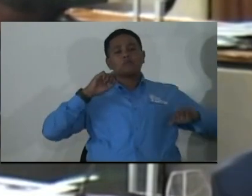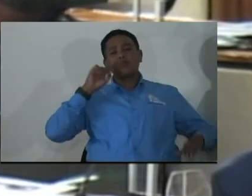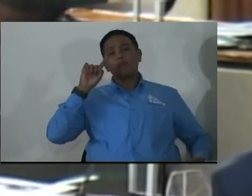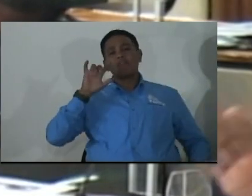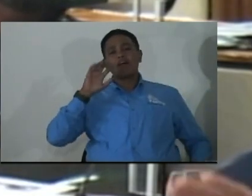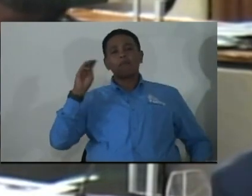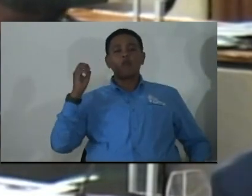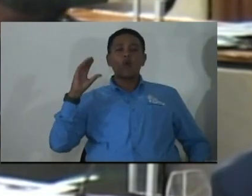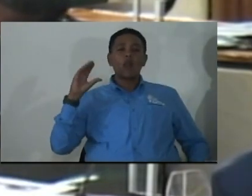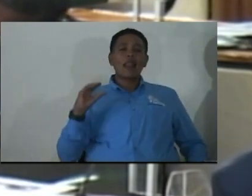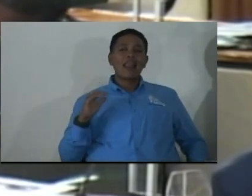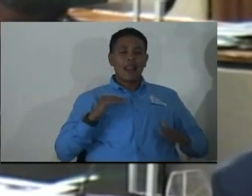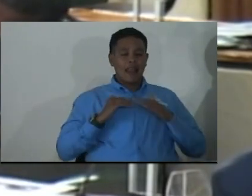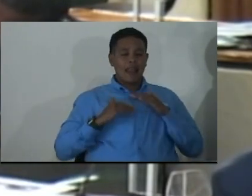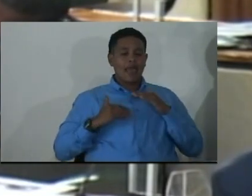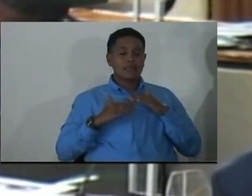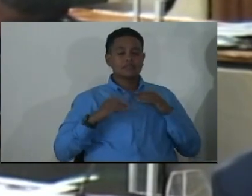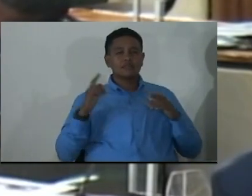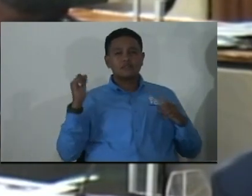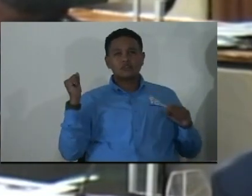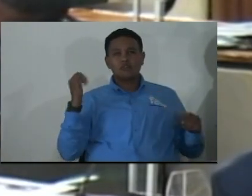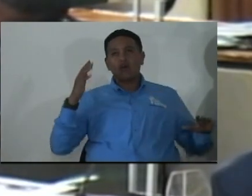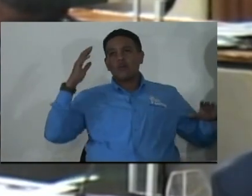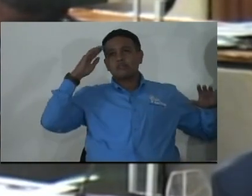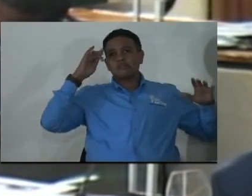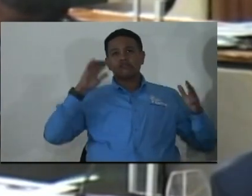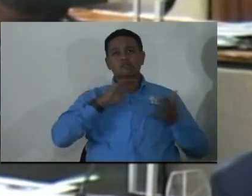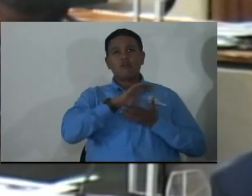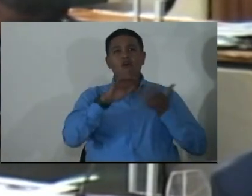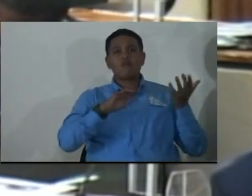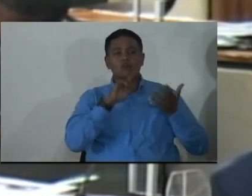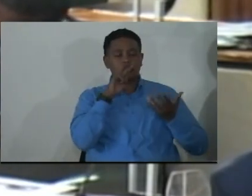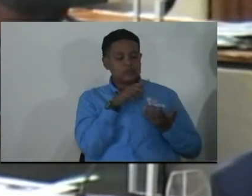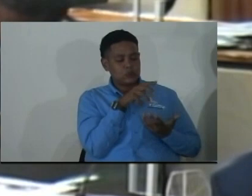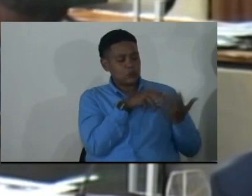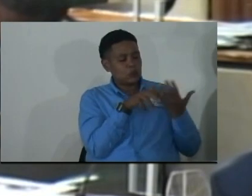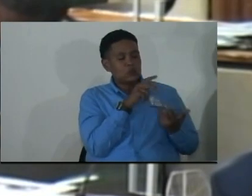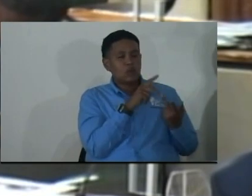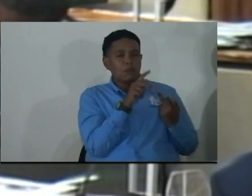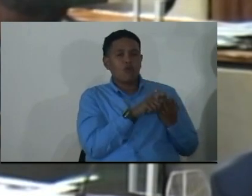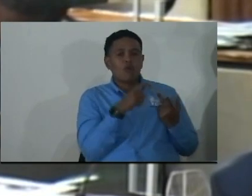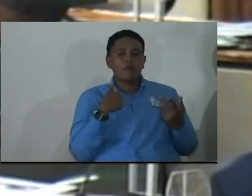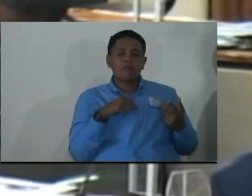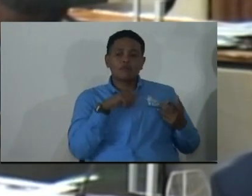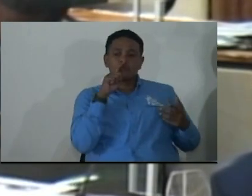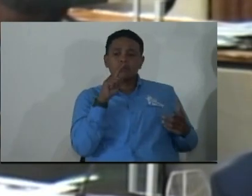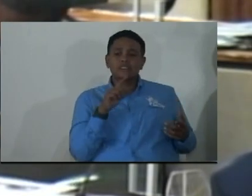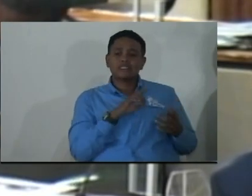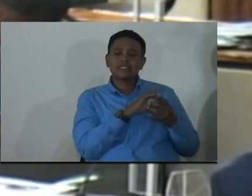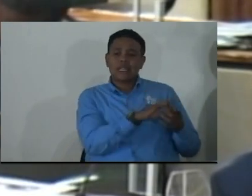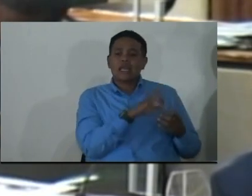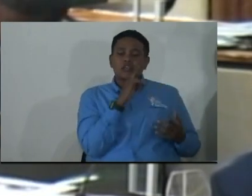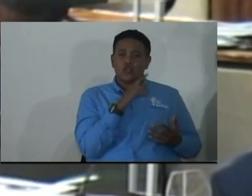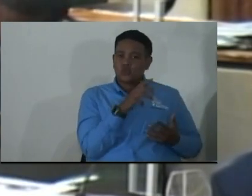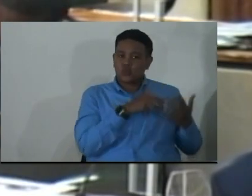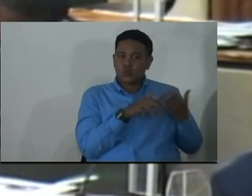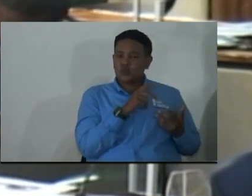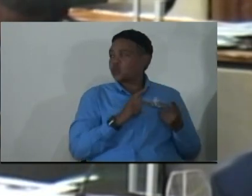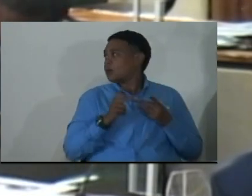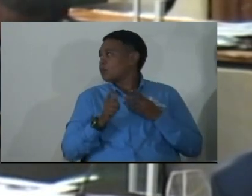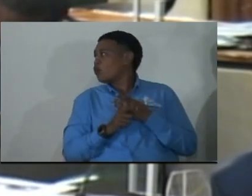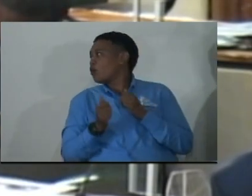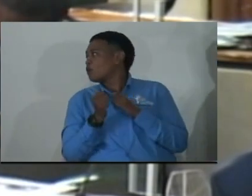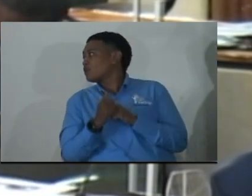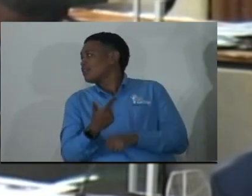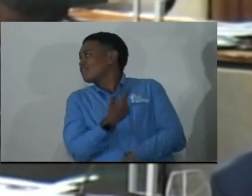some confusion, Madam Speaker, as if this was a social program and we were tying a social program with